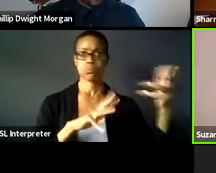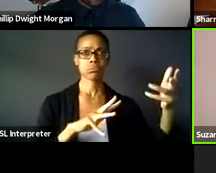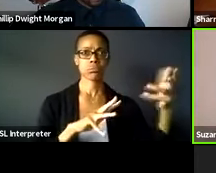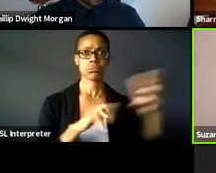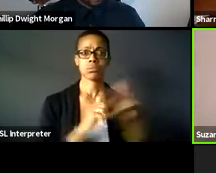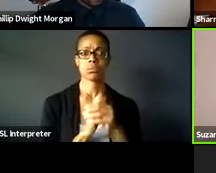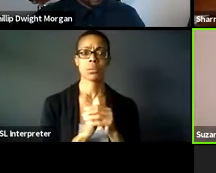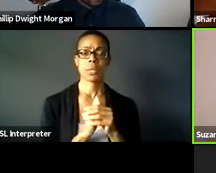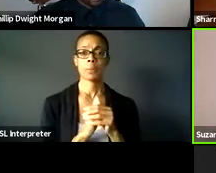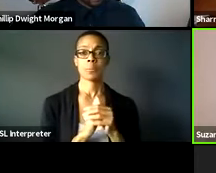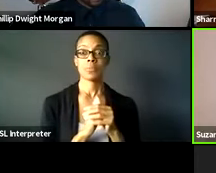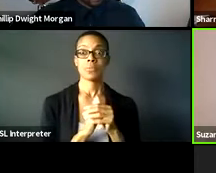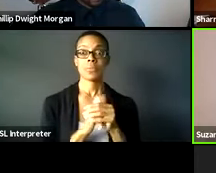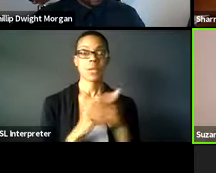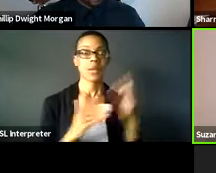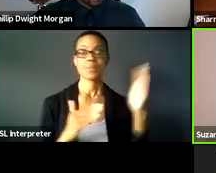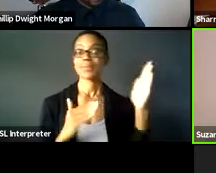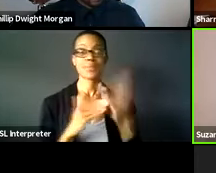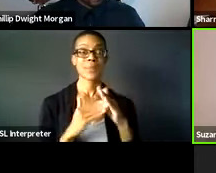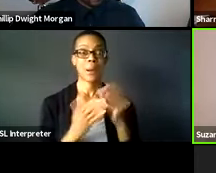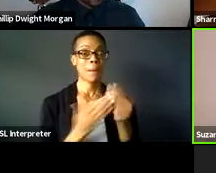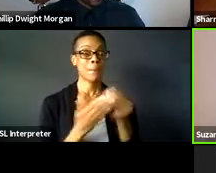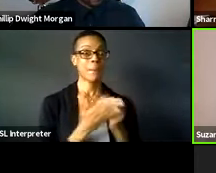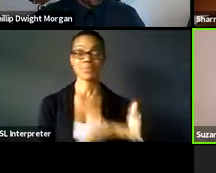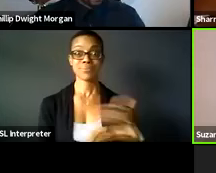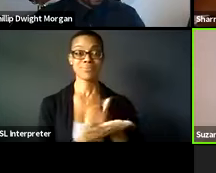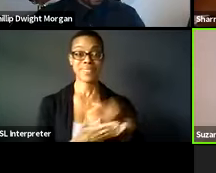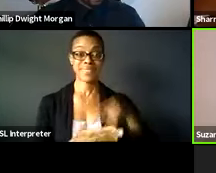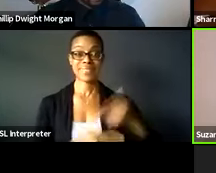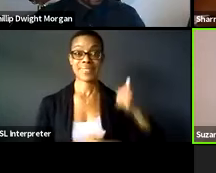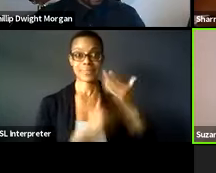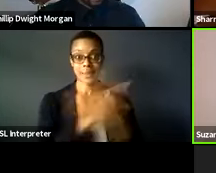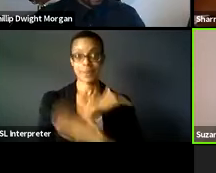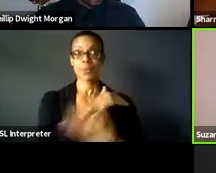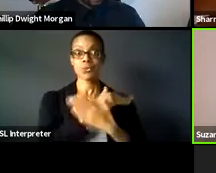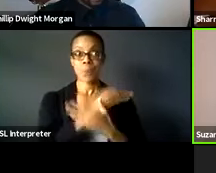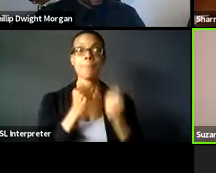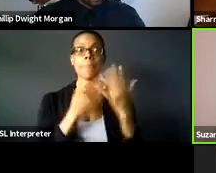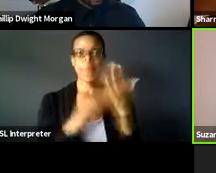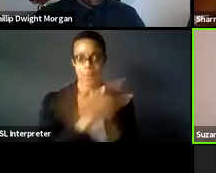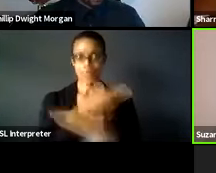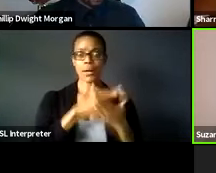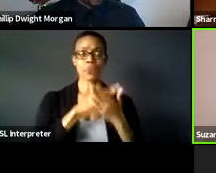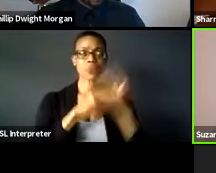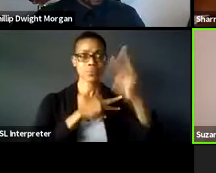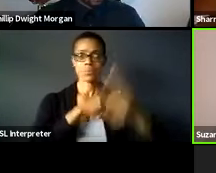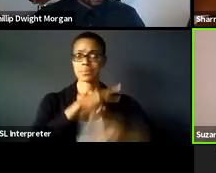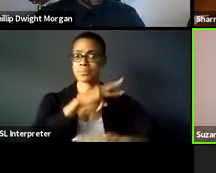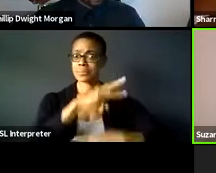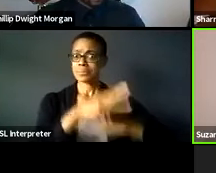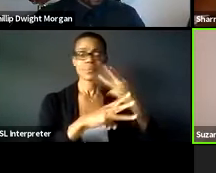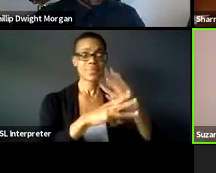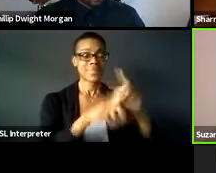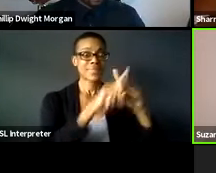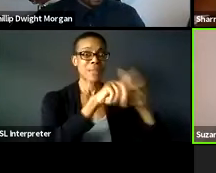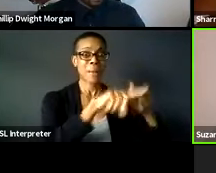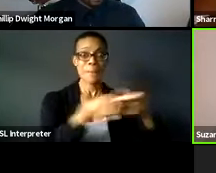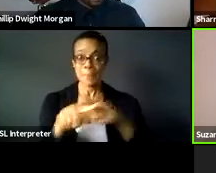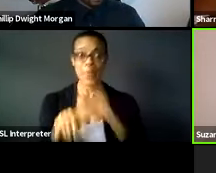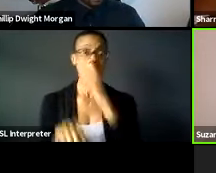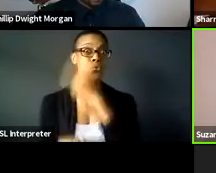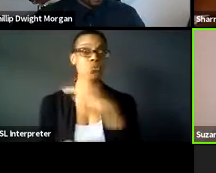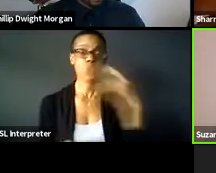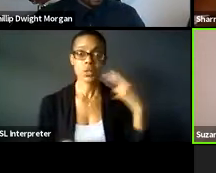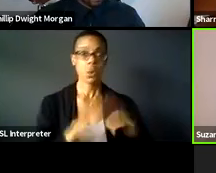One of the top grossing industries in this country and many countries around the world that have seen restaurants open